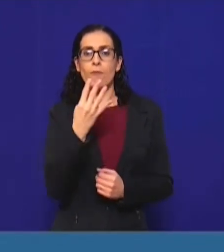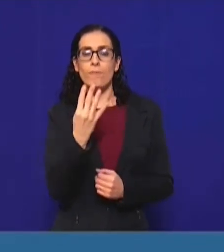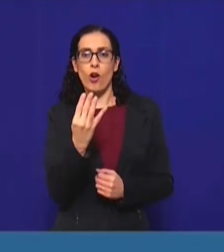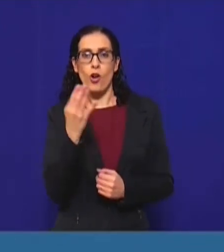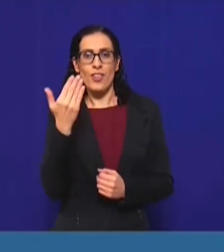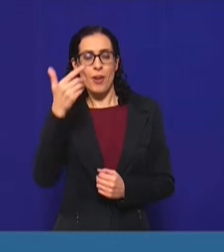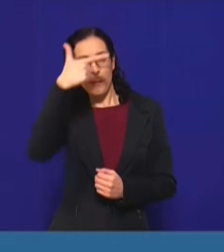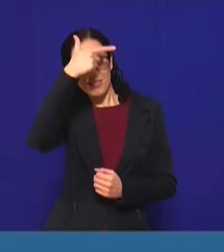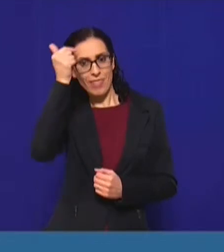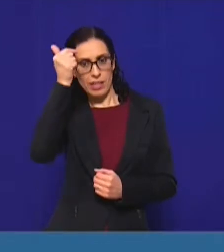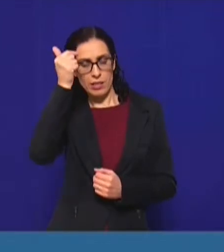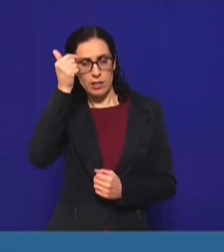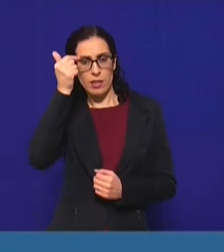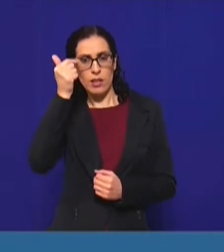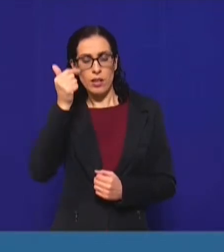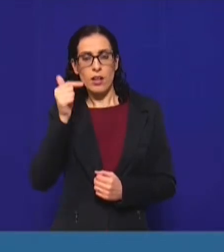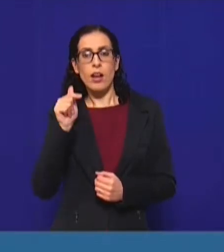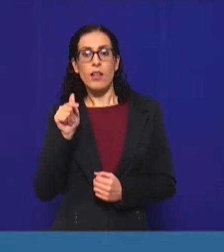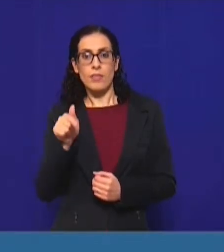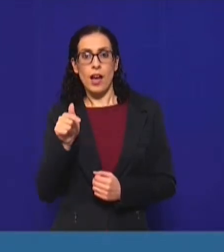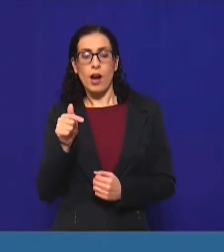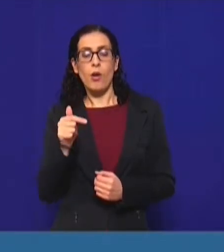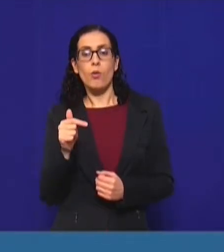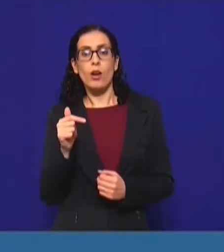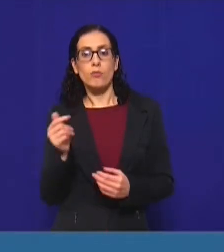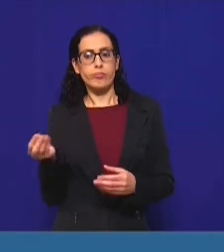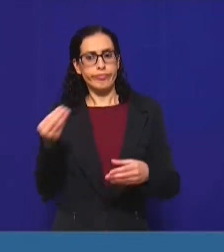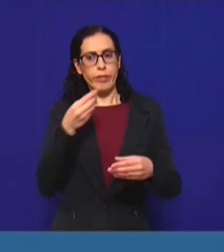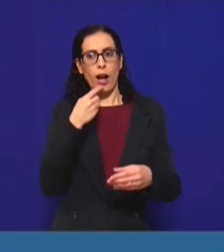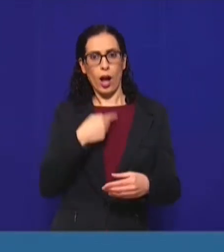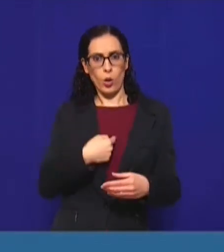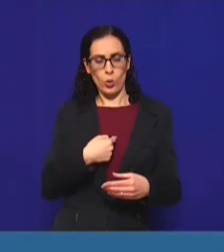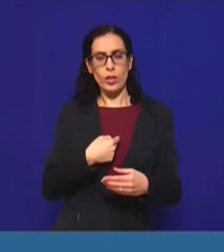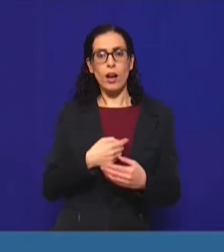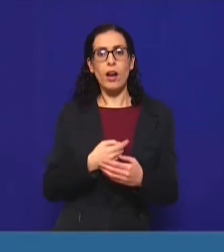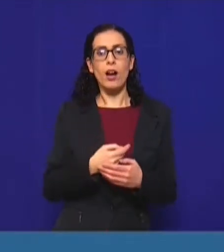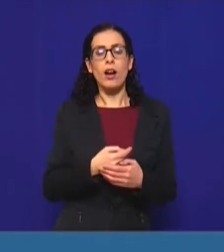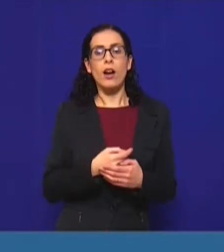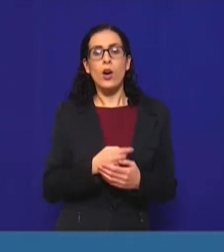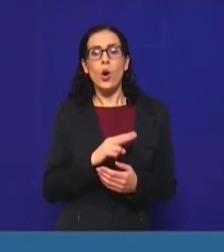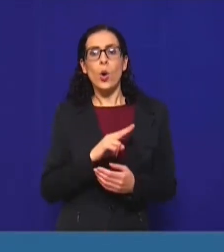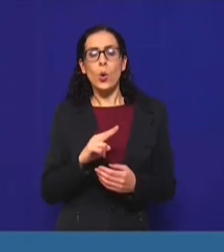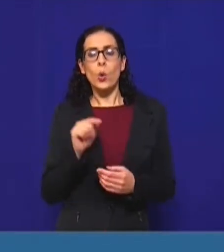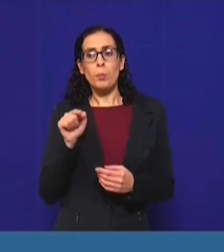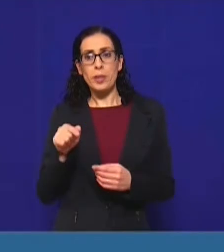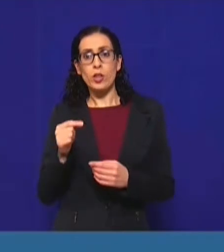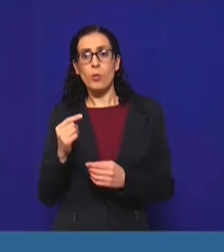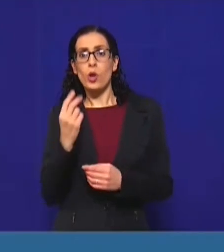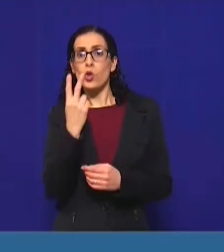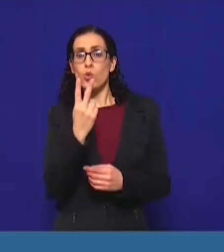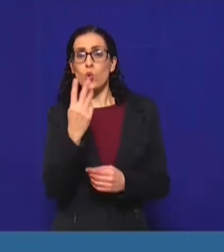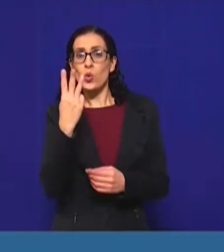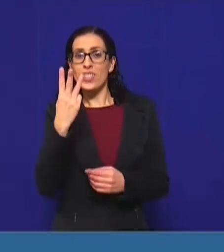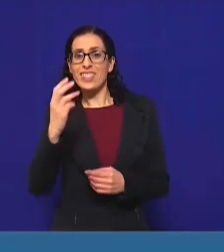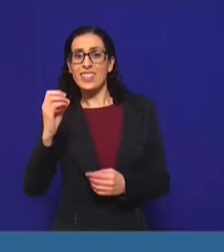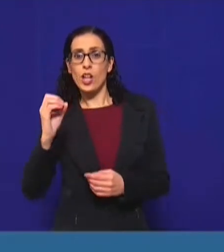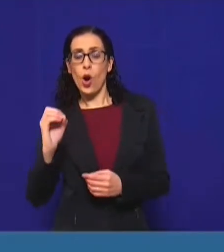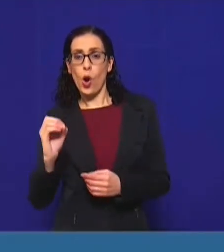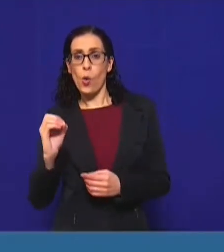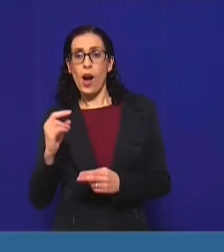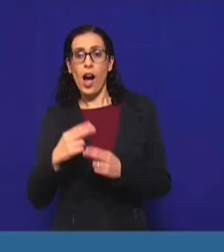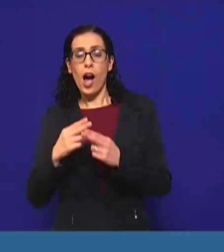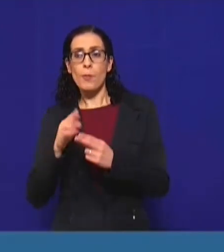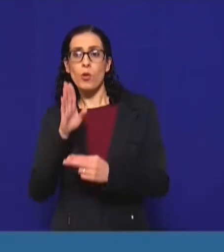494 rapid tests li huma ġew rapportati mat-tolti test li saru u minn dawn kien hemm 230 li kienu saru